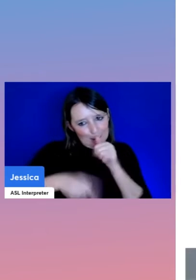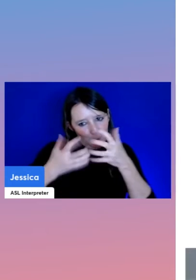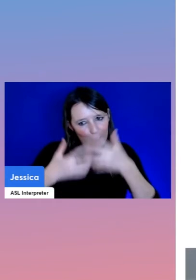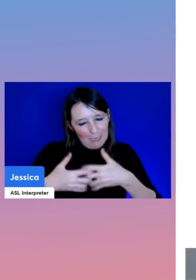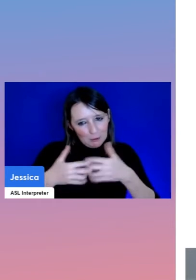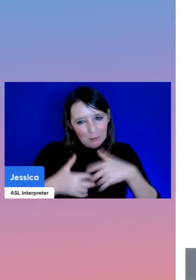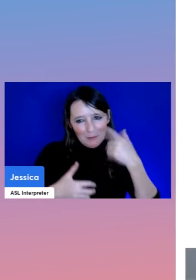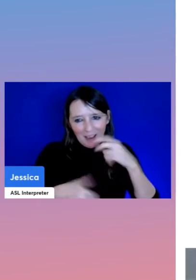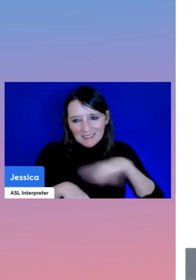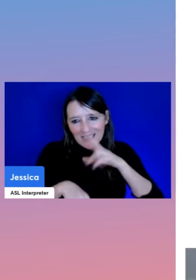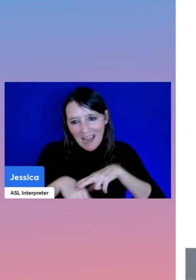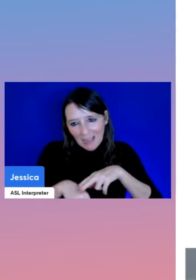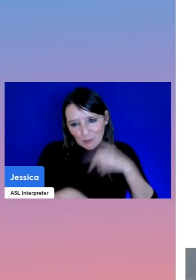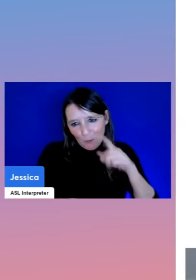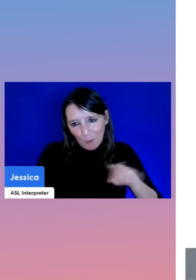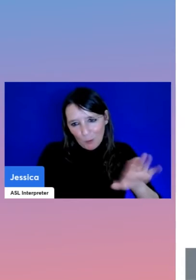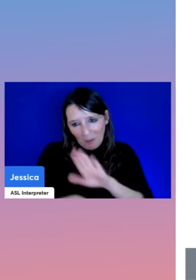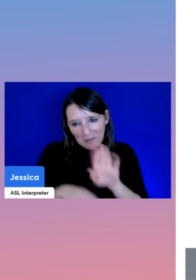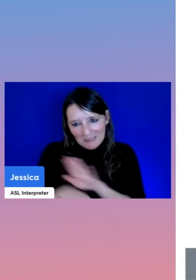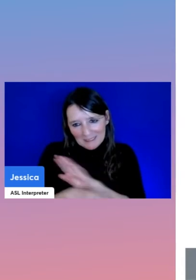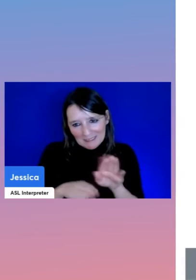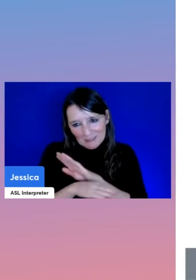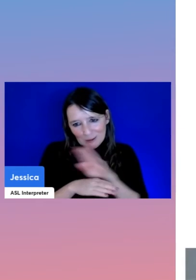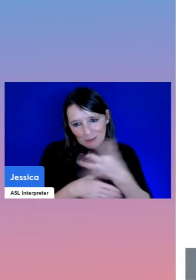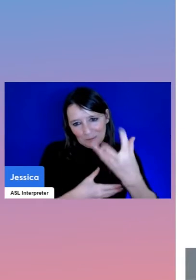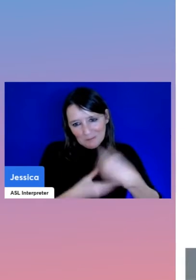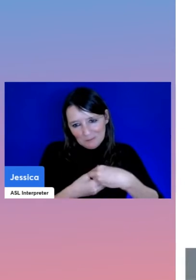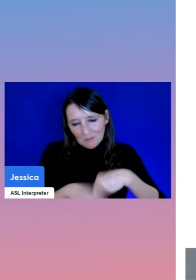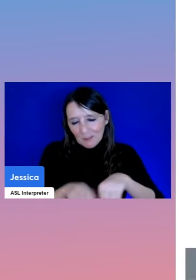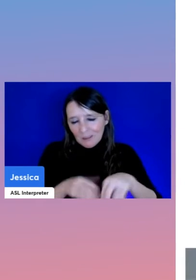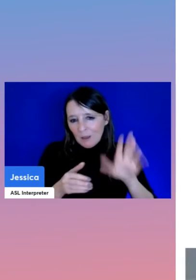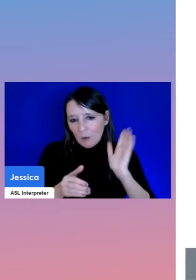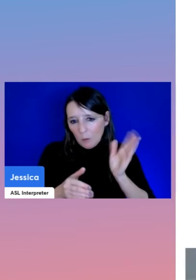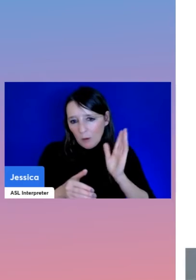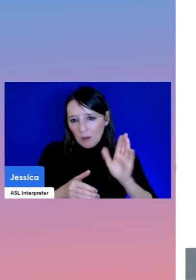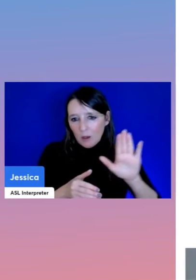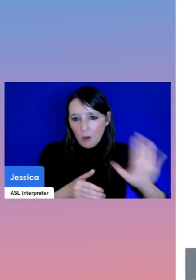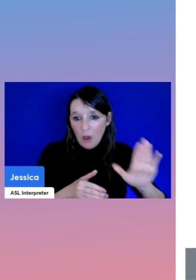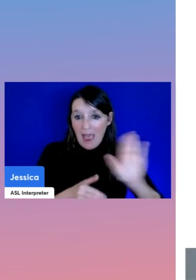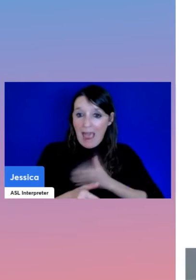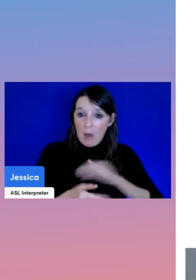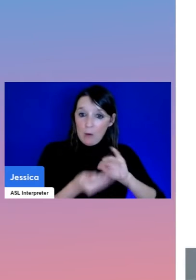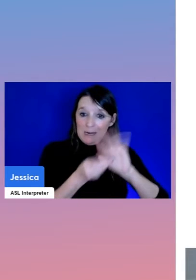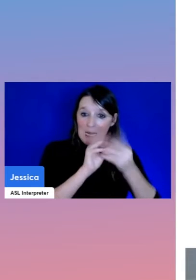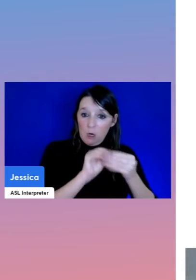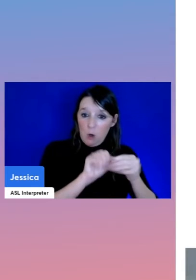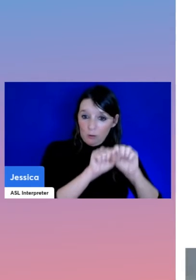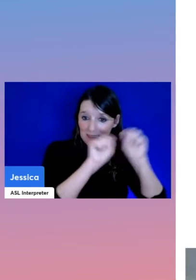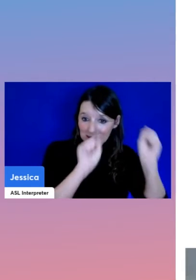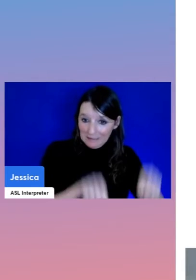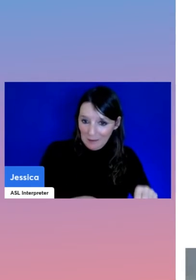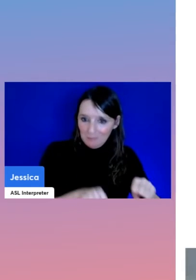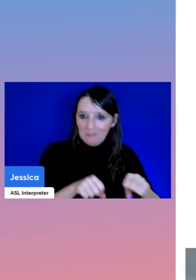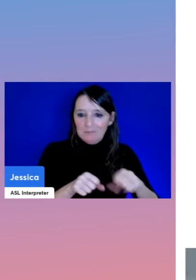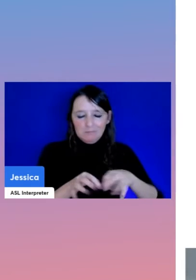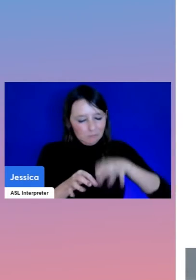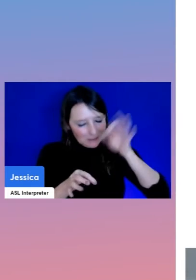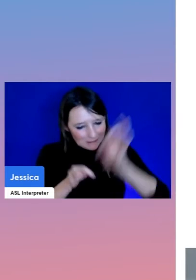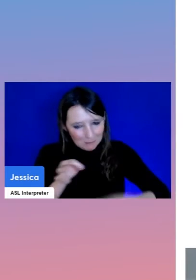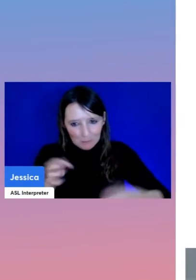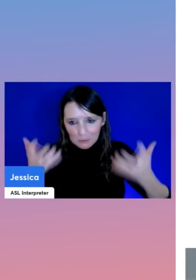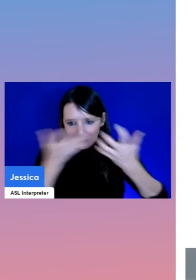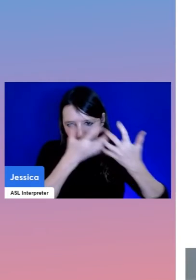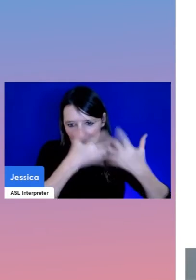fit. Designed to integrate seamlessly with the Vault ecosystem, it minimizes compatibility issues